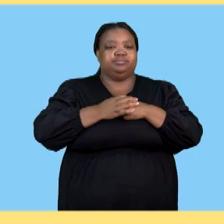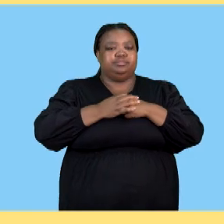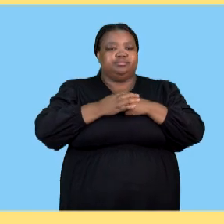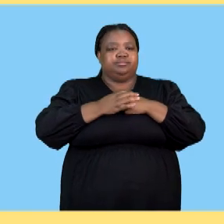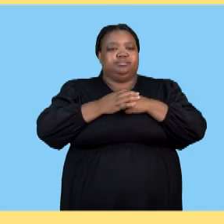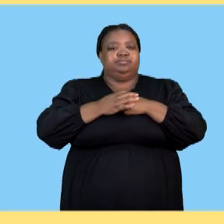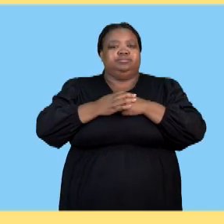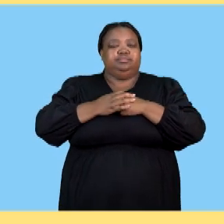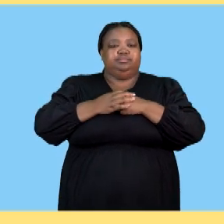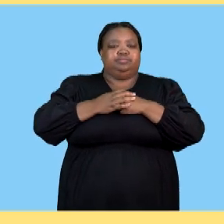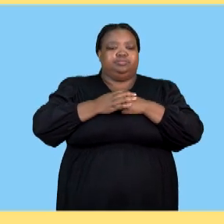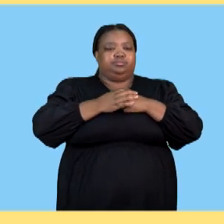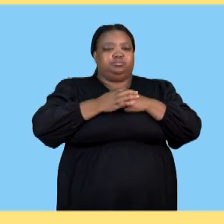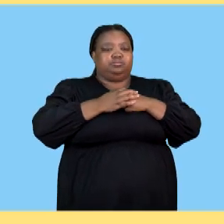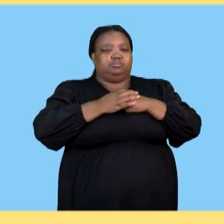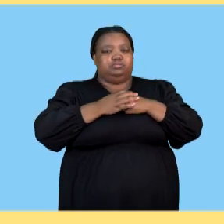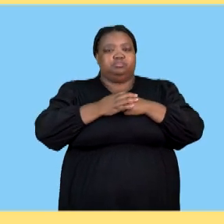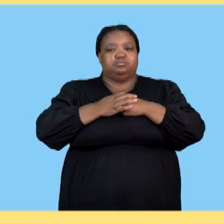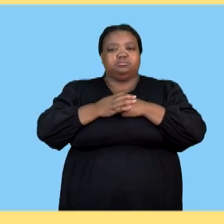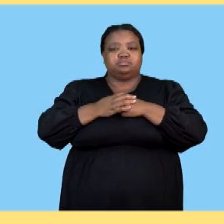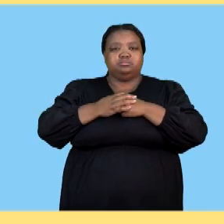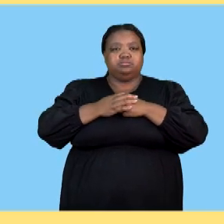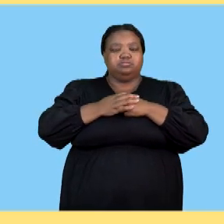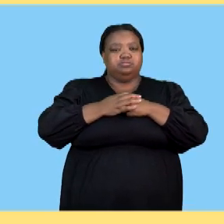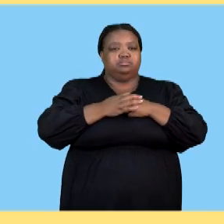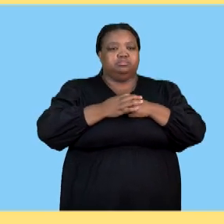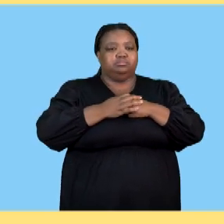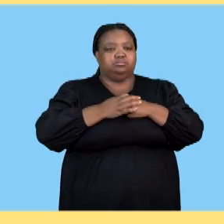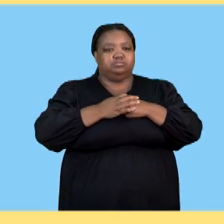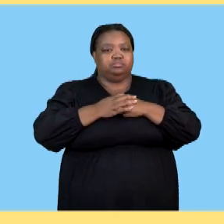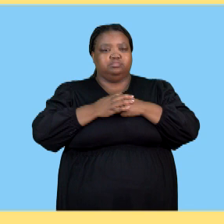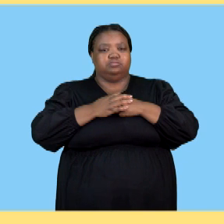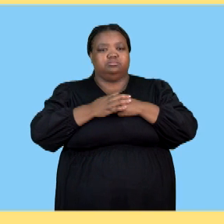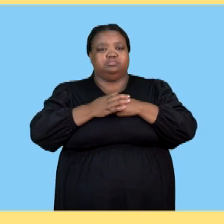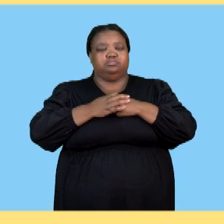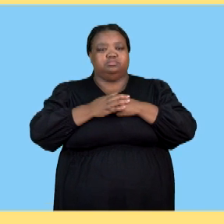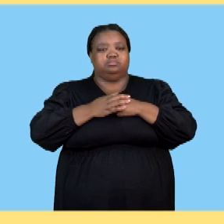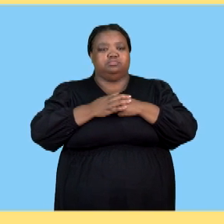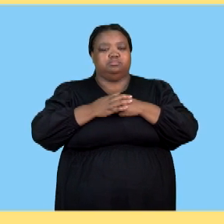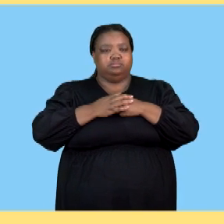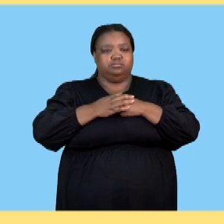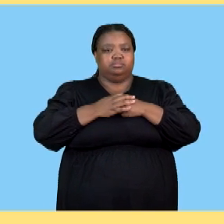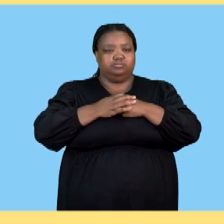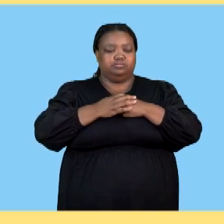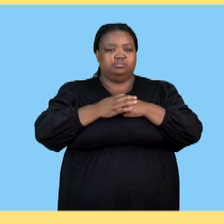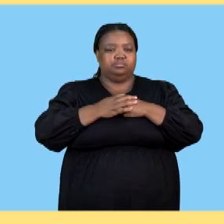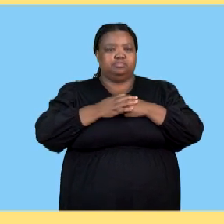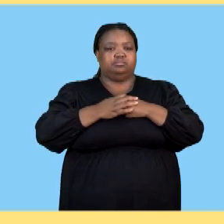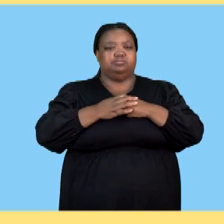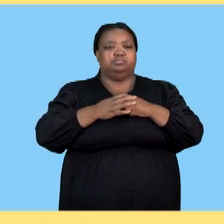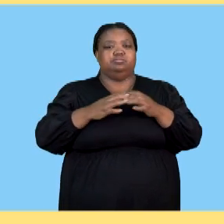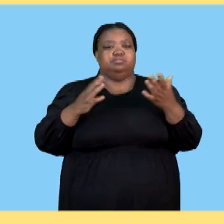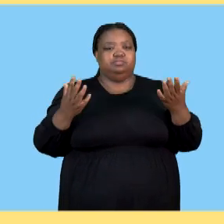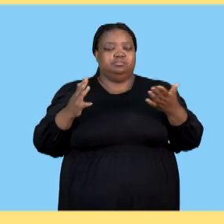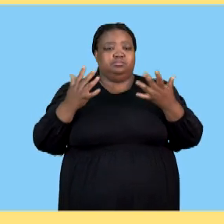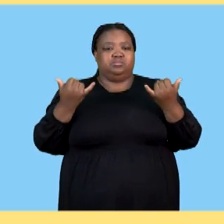receivables. Trade and other receivables. And my trade and other receivables